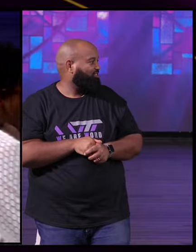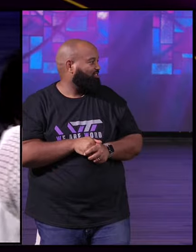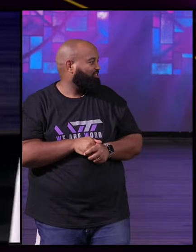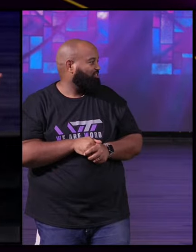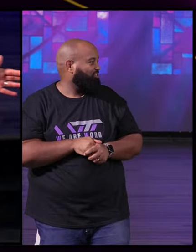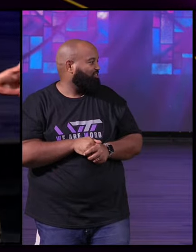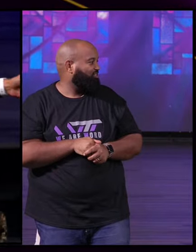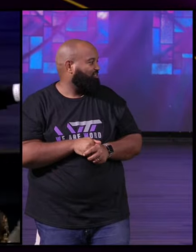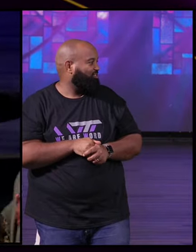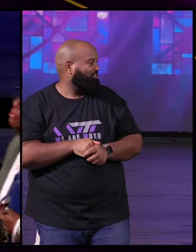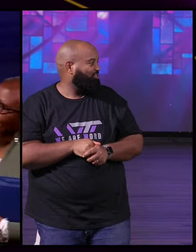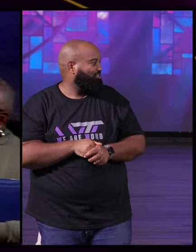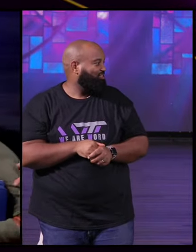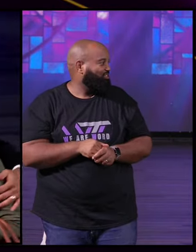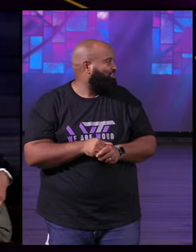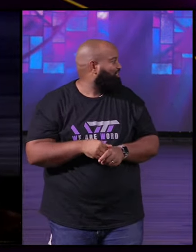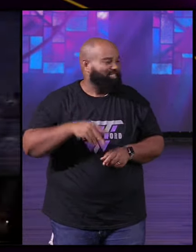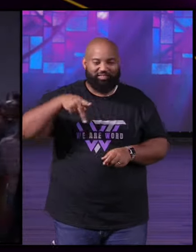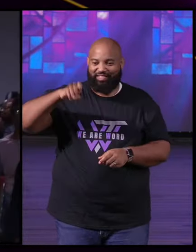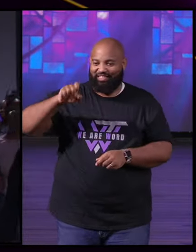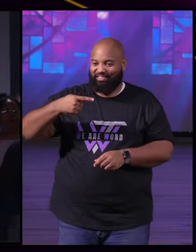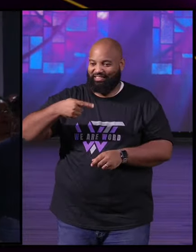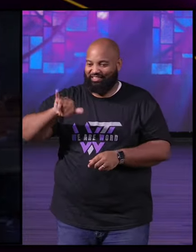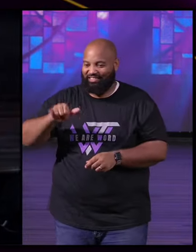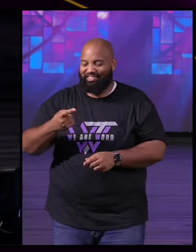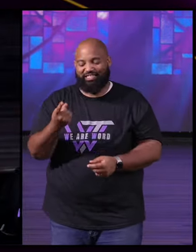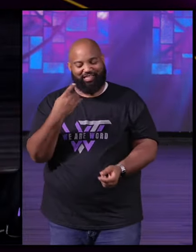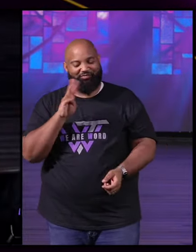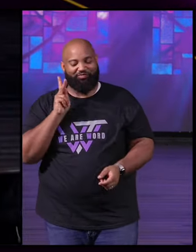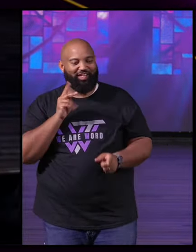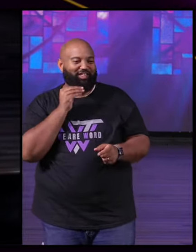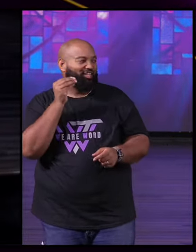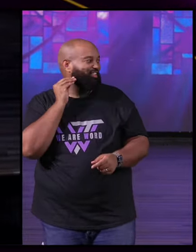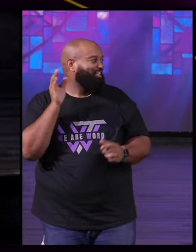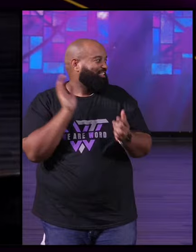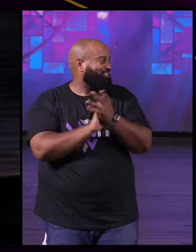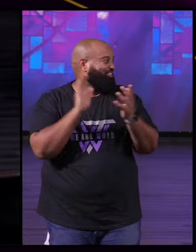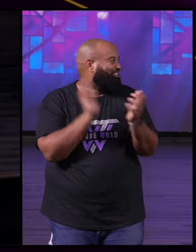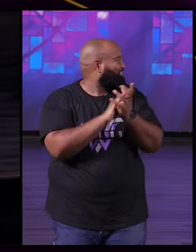Peggy, you coming back home, baby? Peggy, coming back home. I'm so glad.